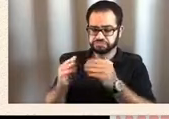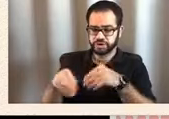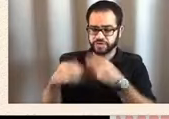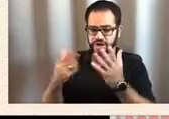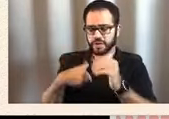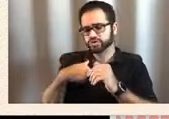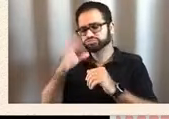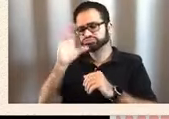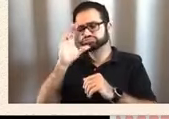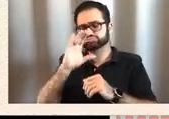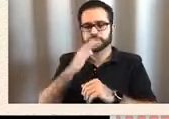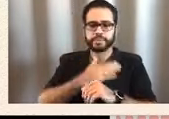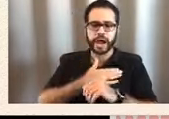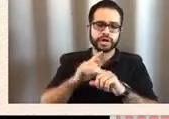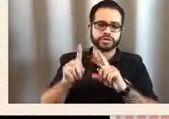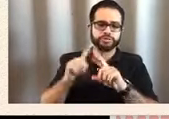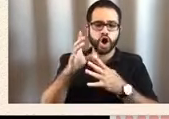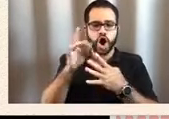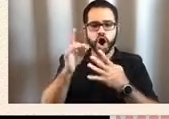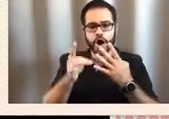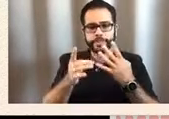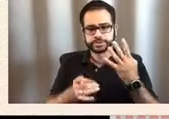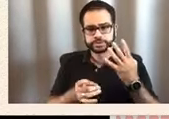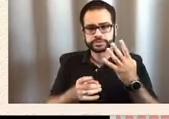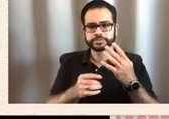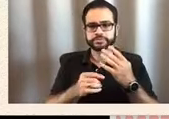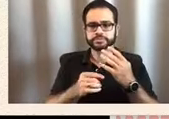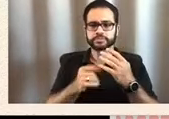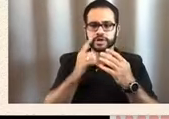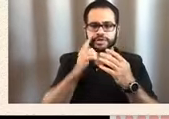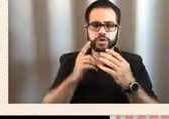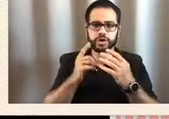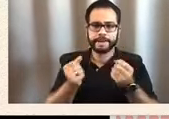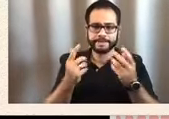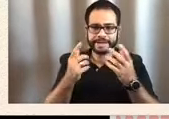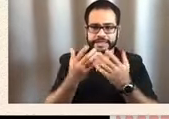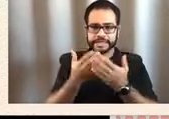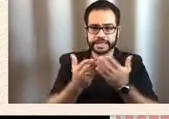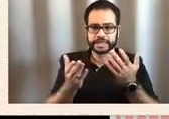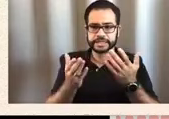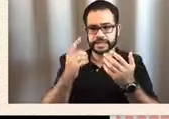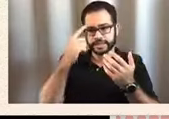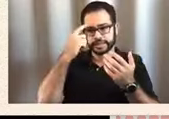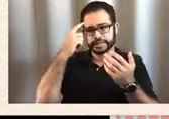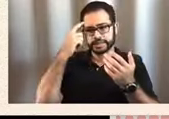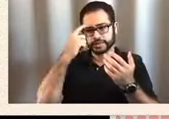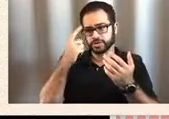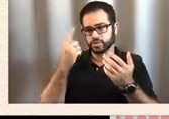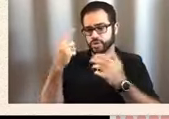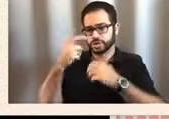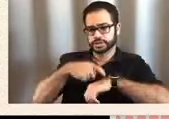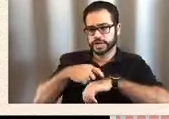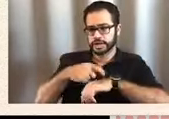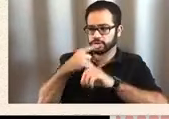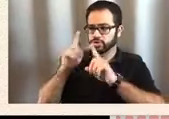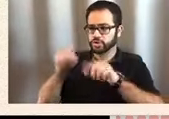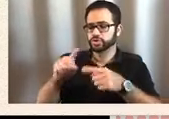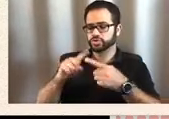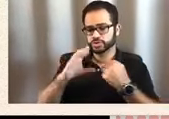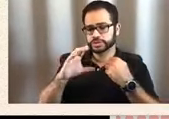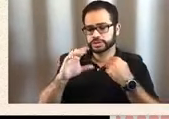options in many means of actually thinking at one time of going to CDC Plus,